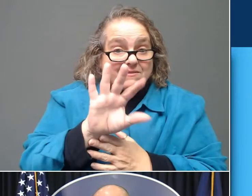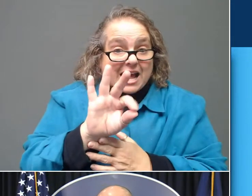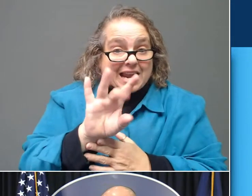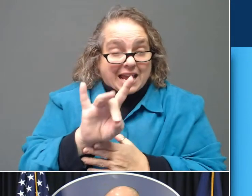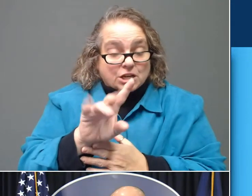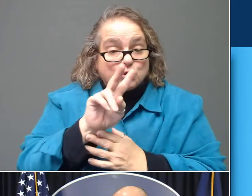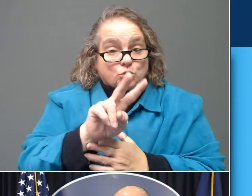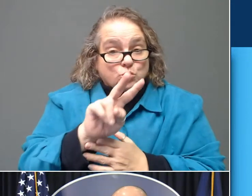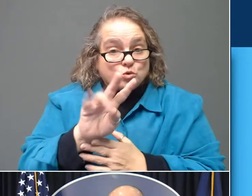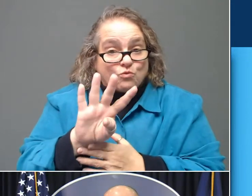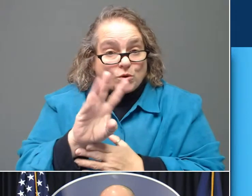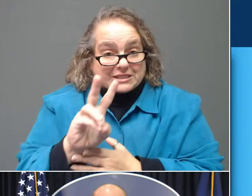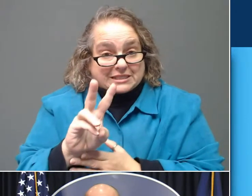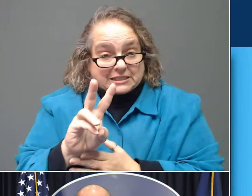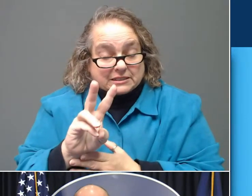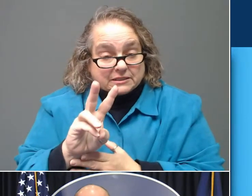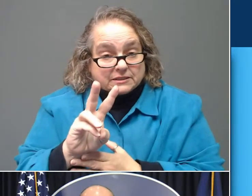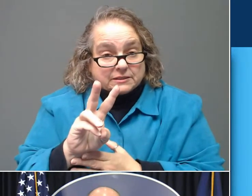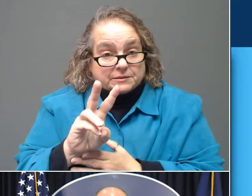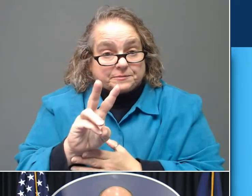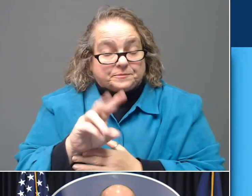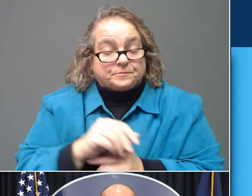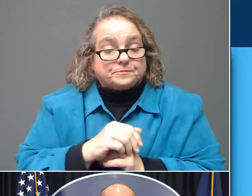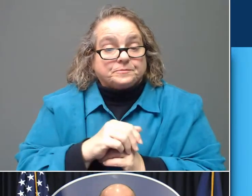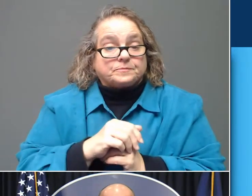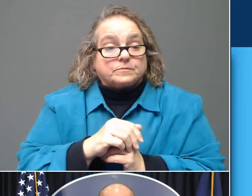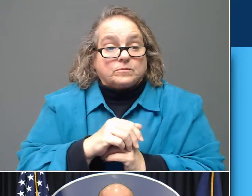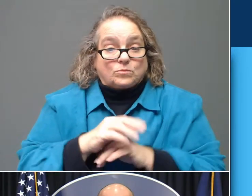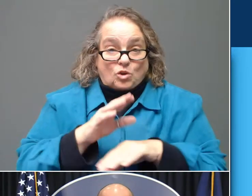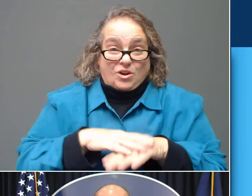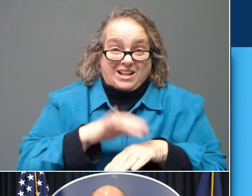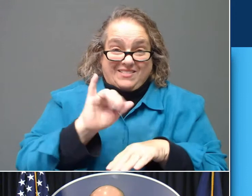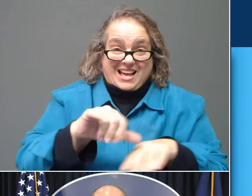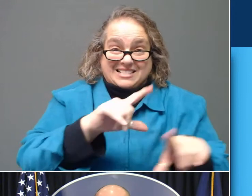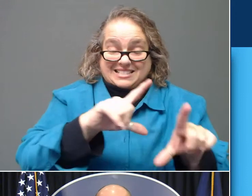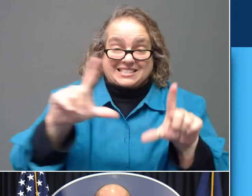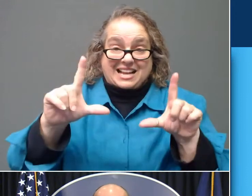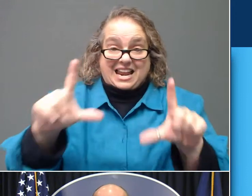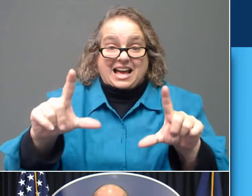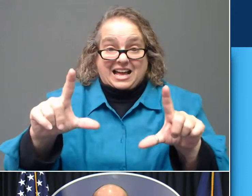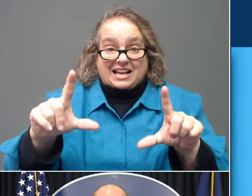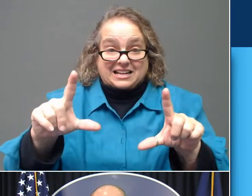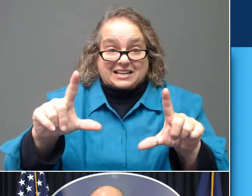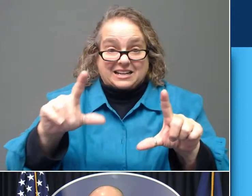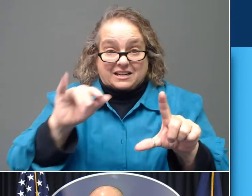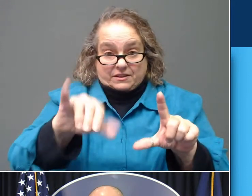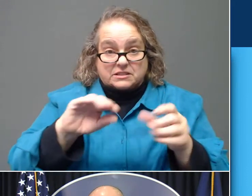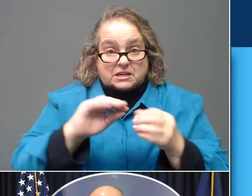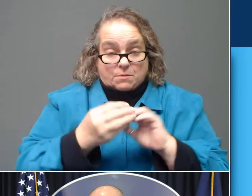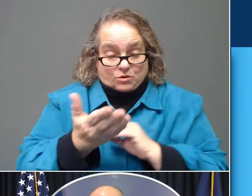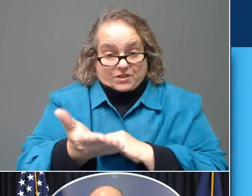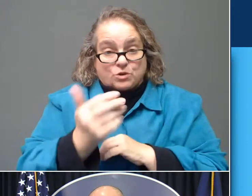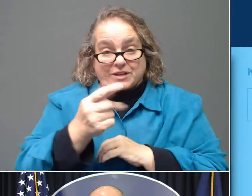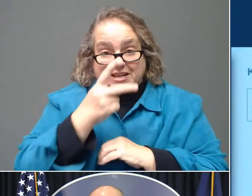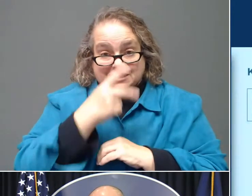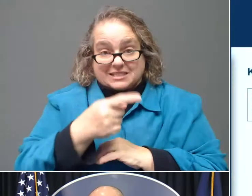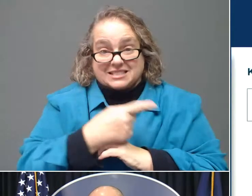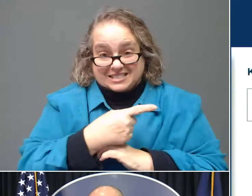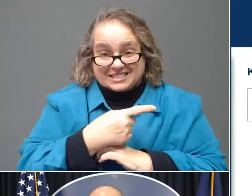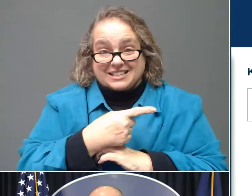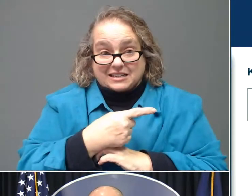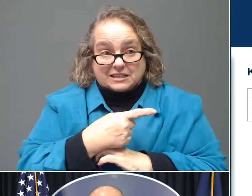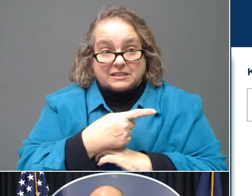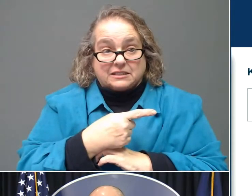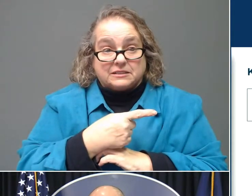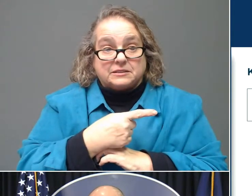855-598-2246. On this slide, and there's the numbers there for you and the website again. On